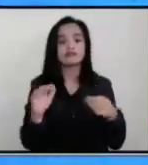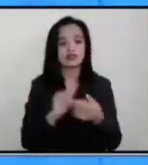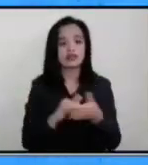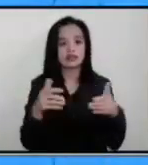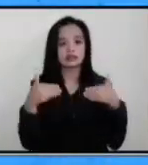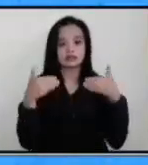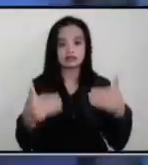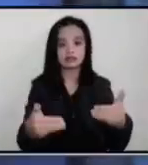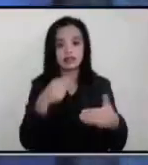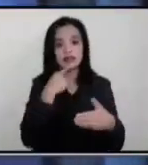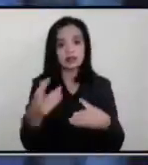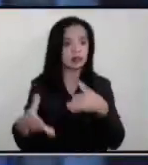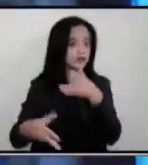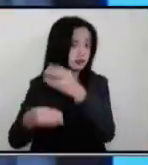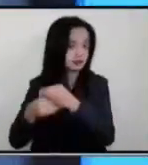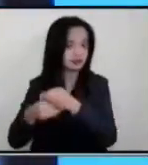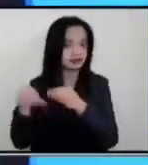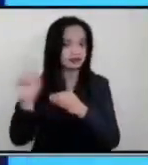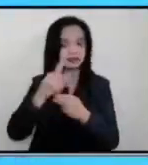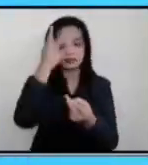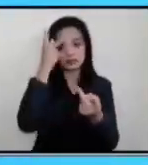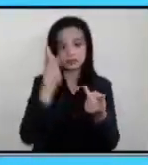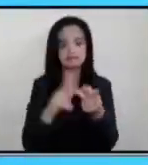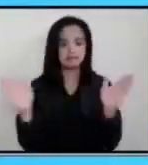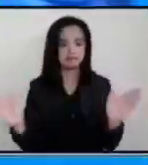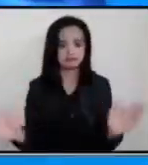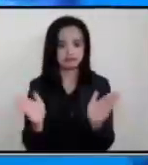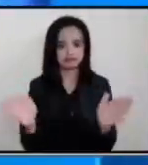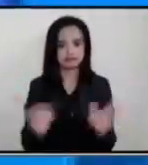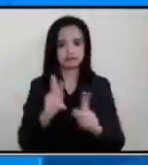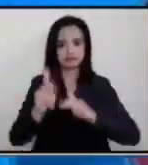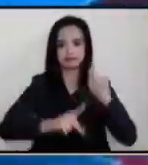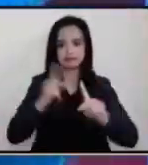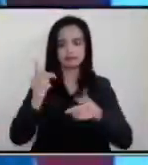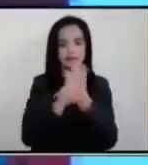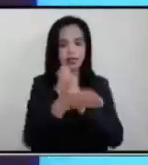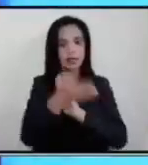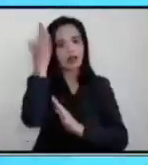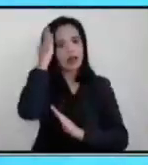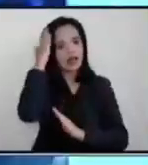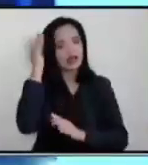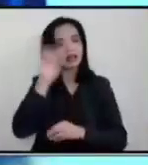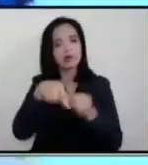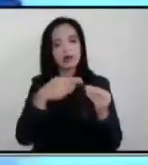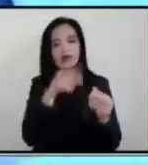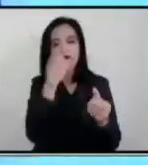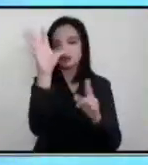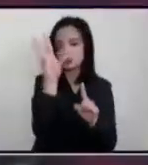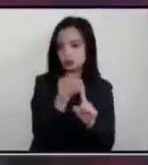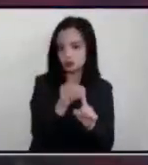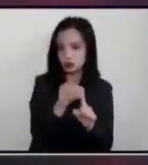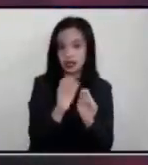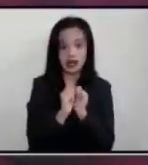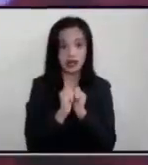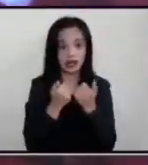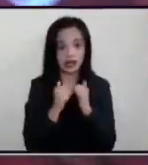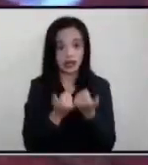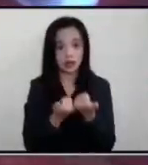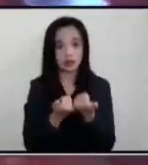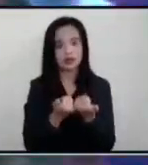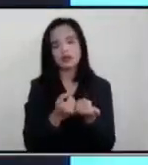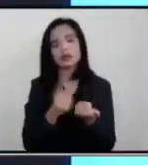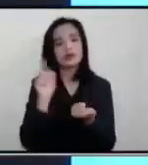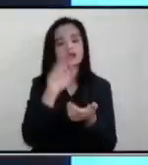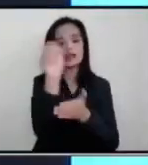niya na layo nilang hikayatin ang madla na mas maging maalab sa kanilang kultura sa pamamagitan ng pagdadala ng sining sa mga lugar